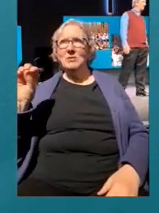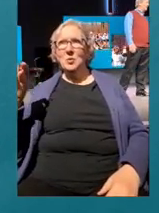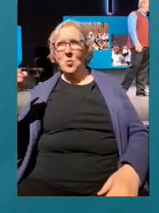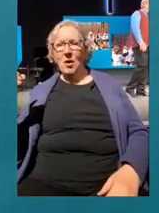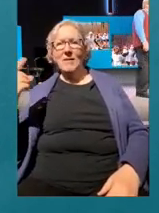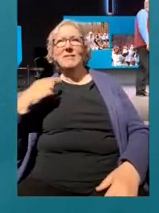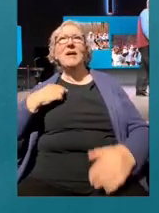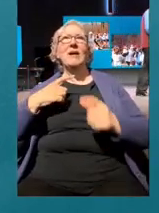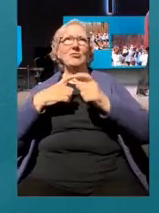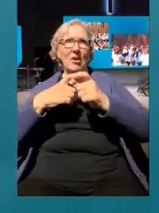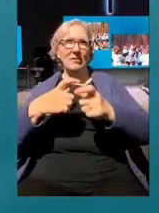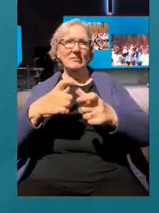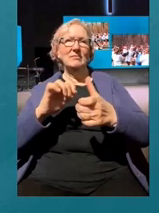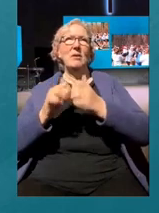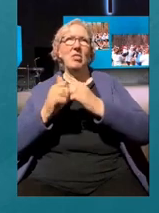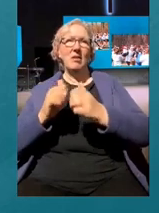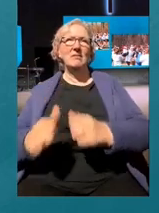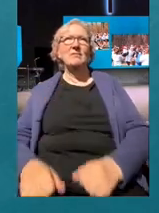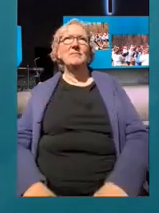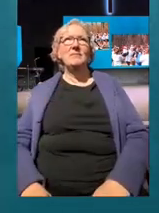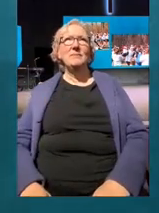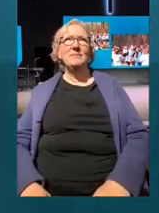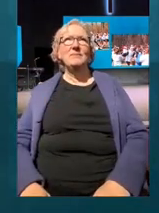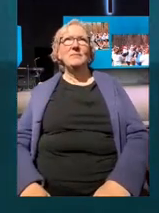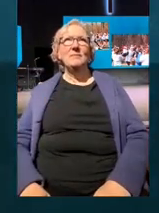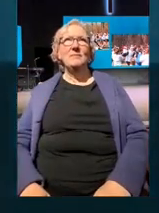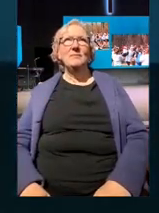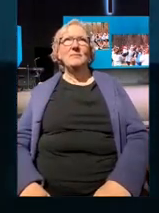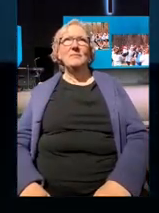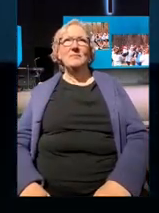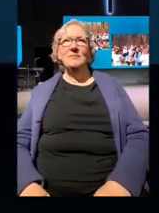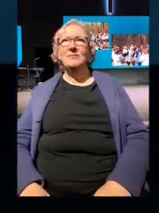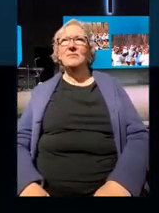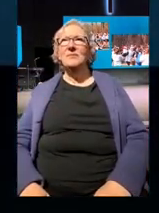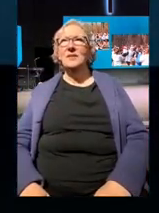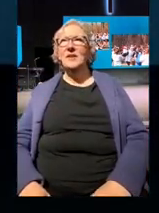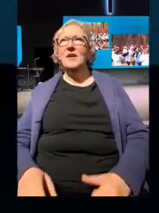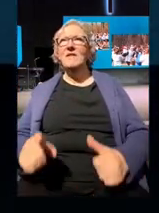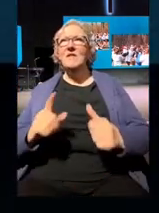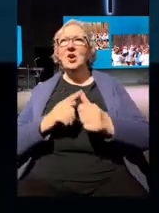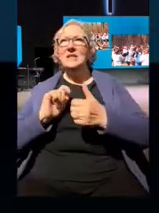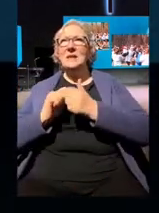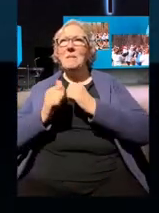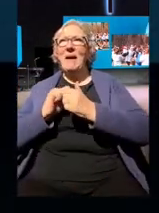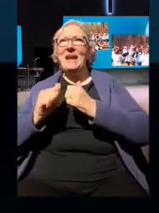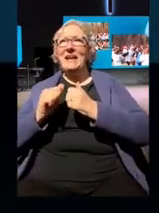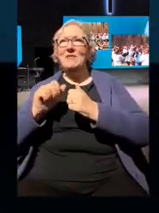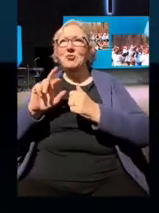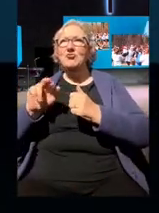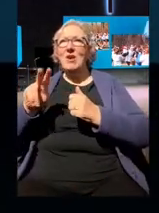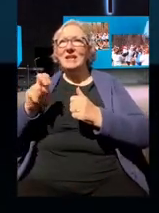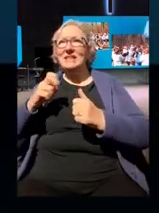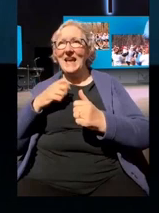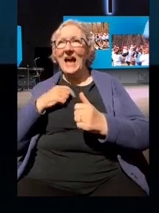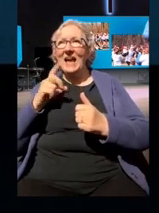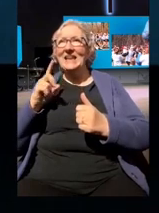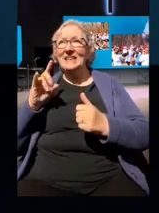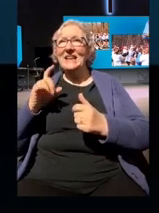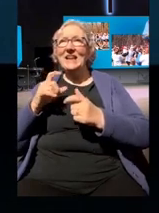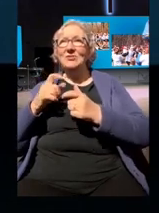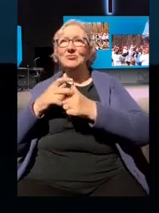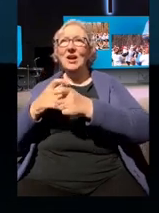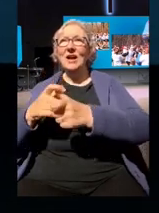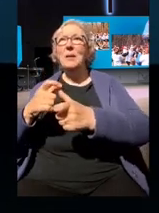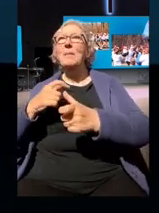it, and it was the first competitive race I'd ever run, but I got to the